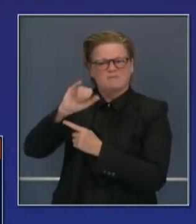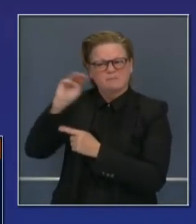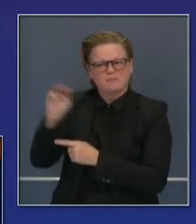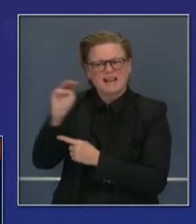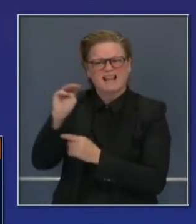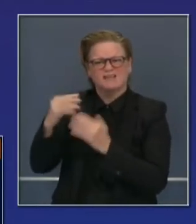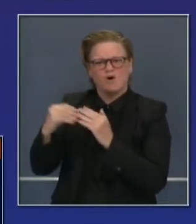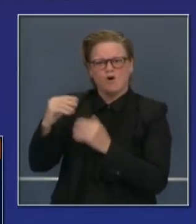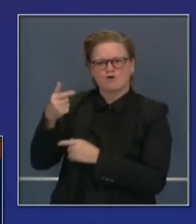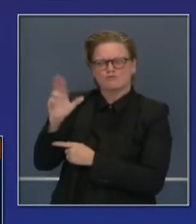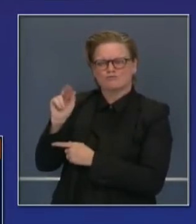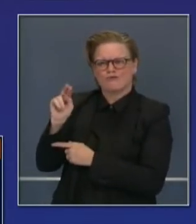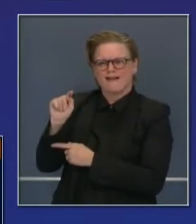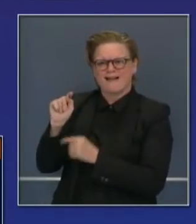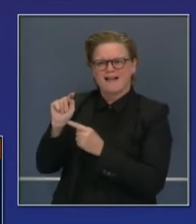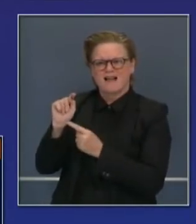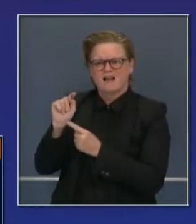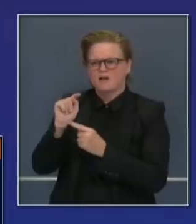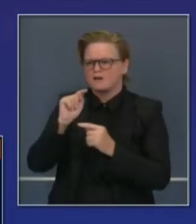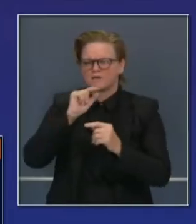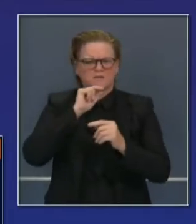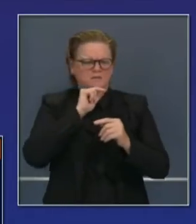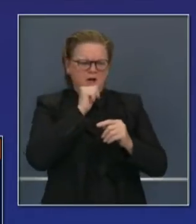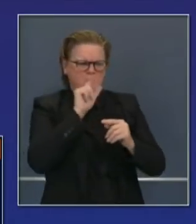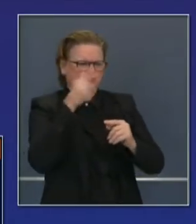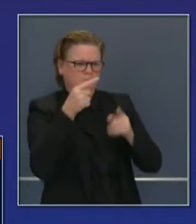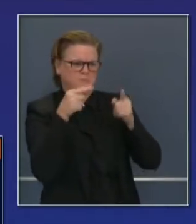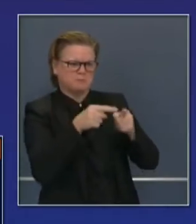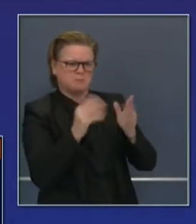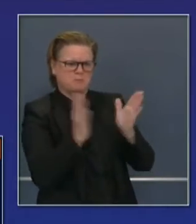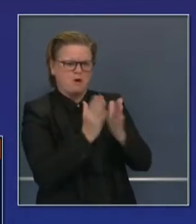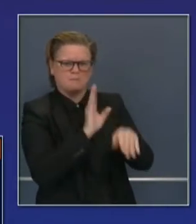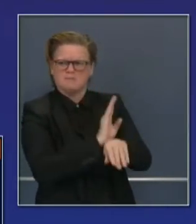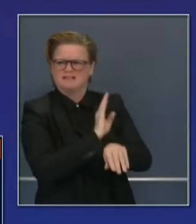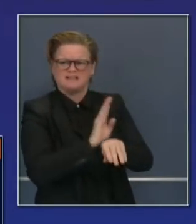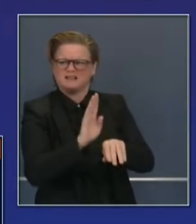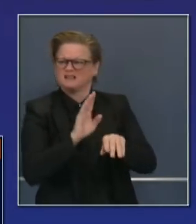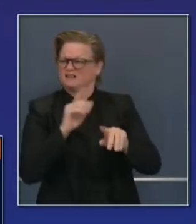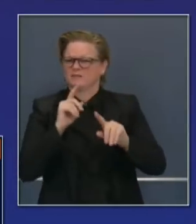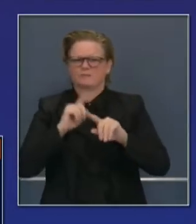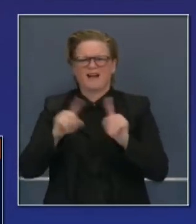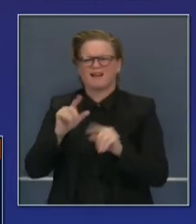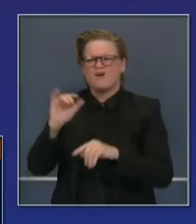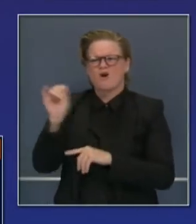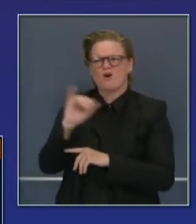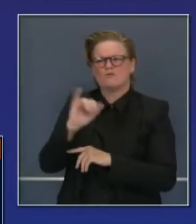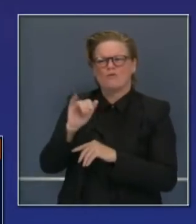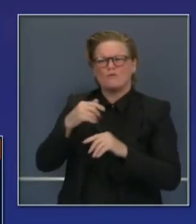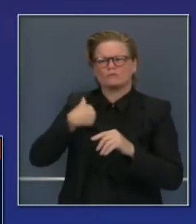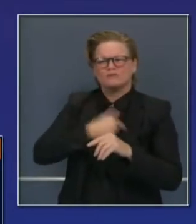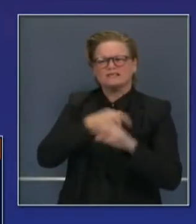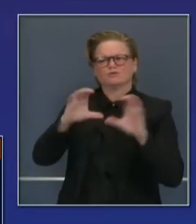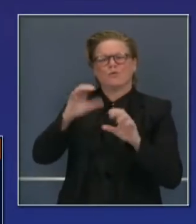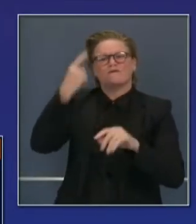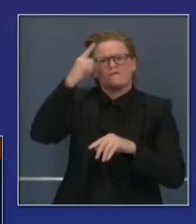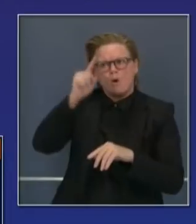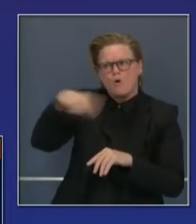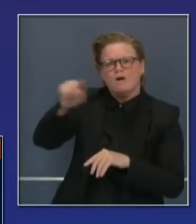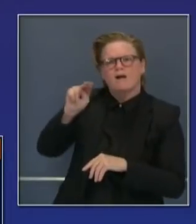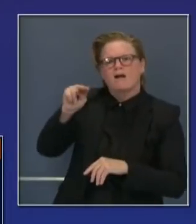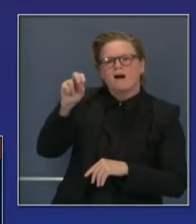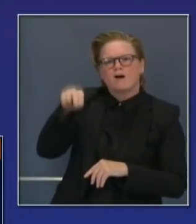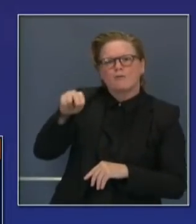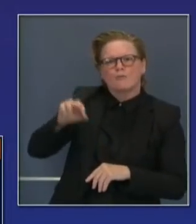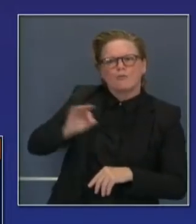these are not just for small businesses. A number of key legislative leaders made the point that we needed to do more for nonprofits and for